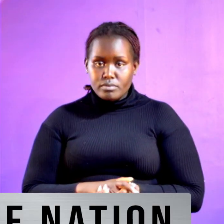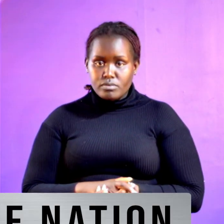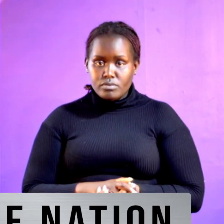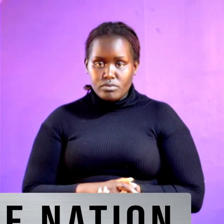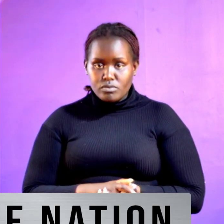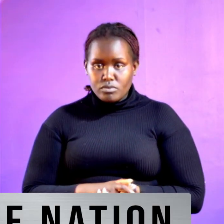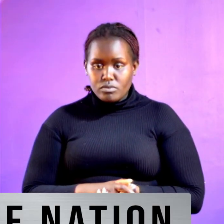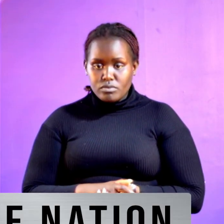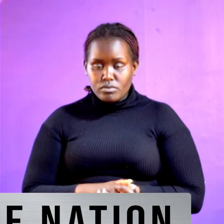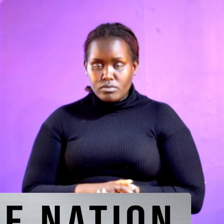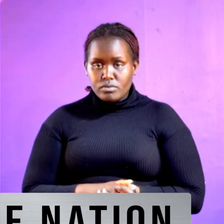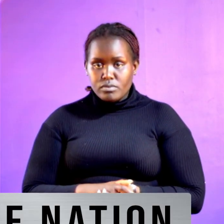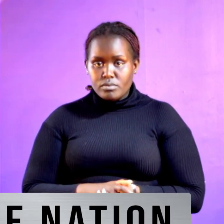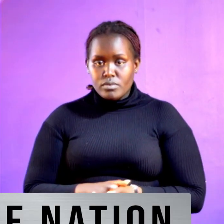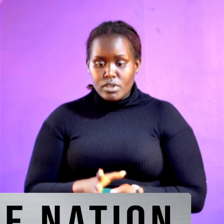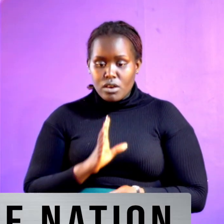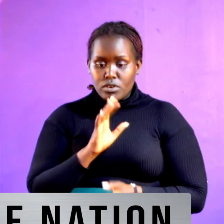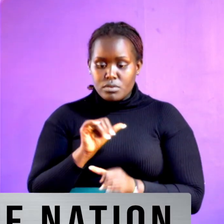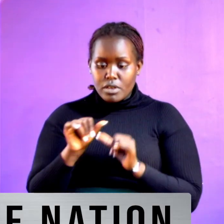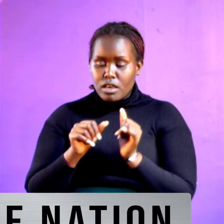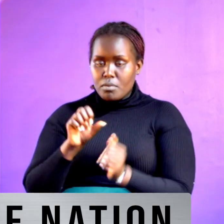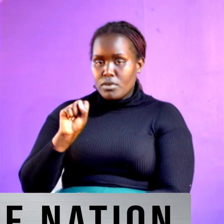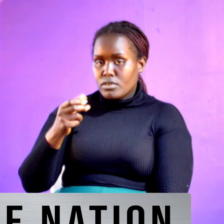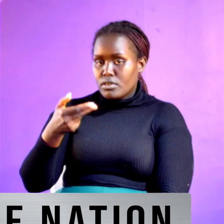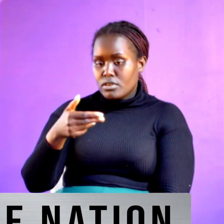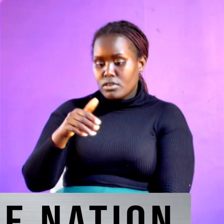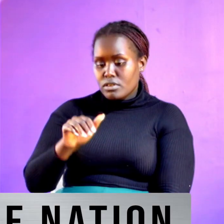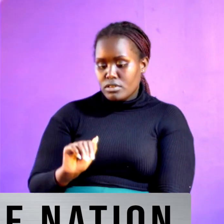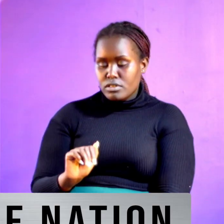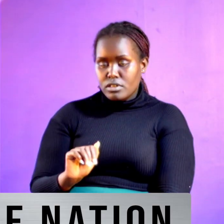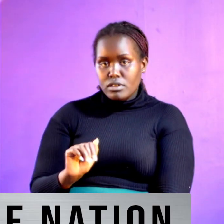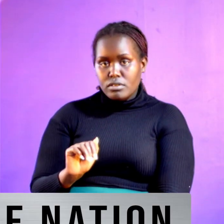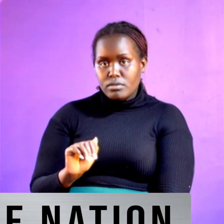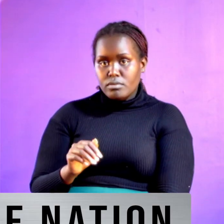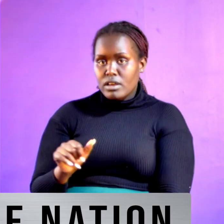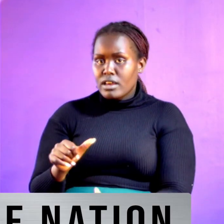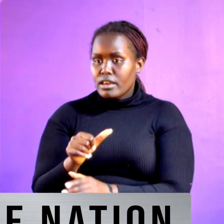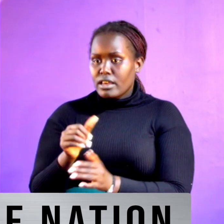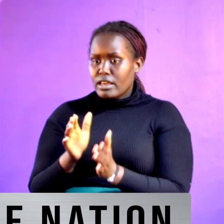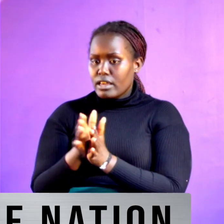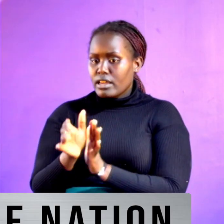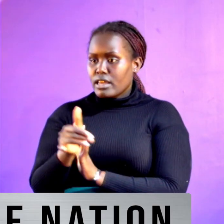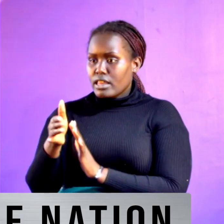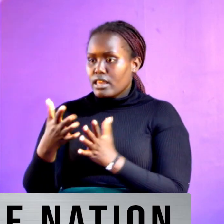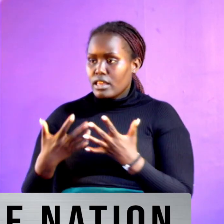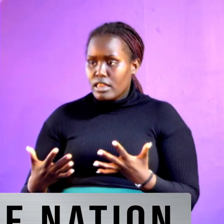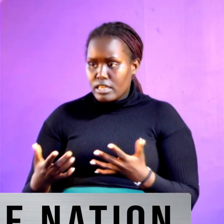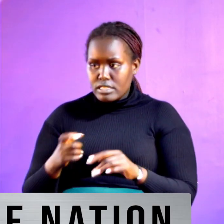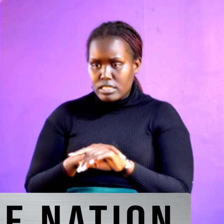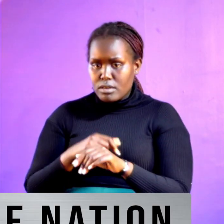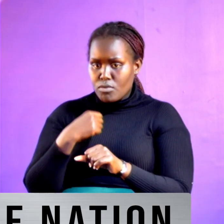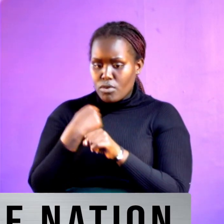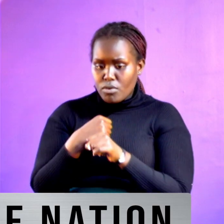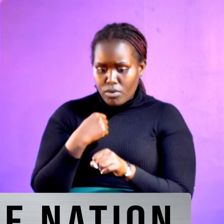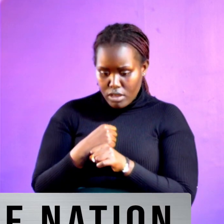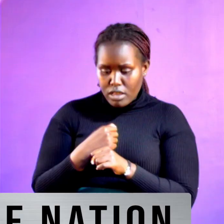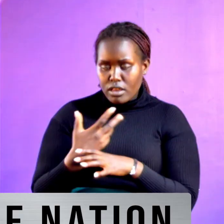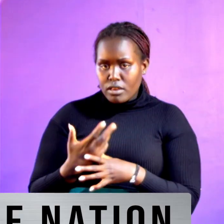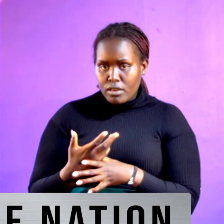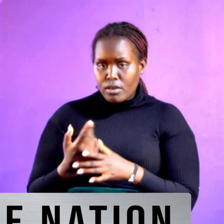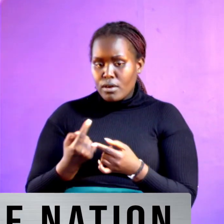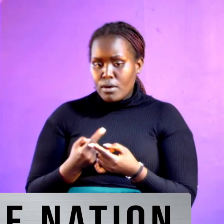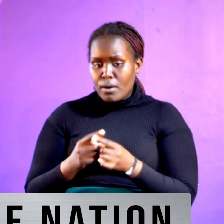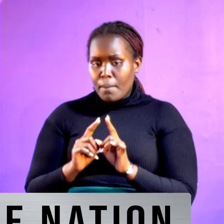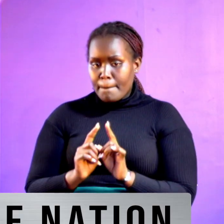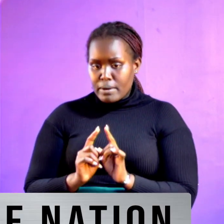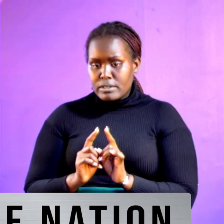long. Yeah, yes. We were told about SHA and things, and such. Well, they might be working here and there to some extent, but it's